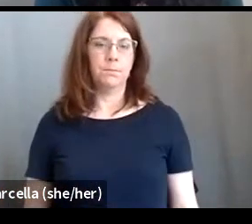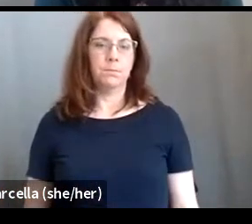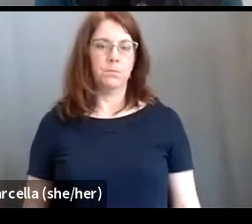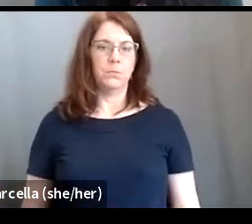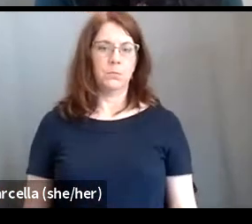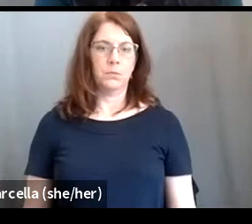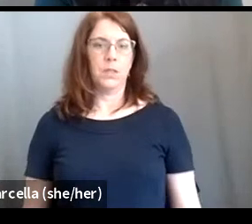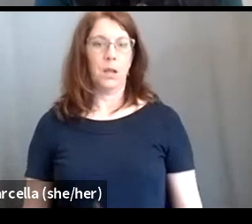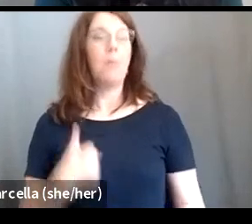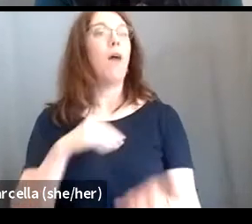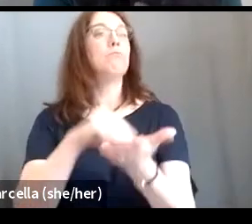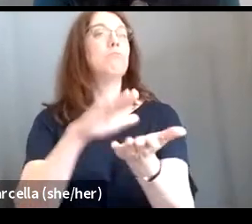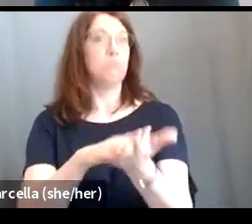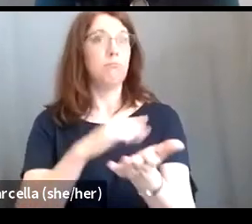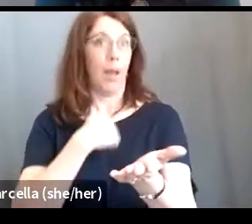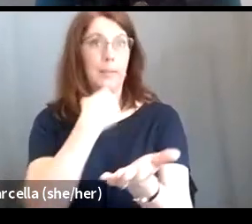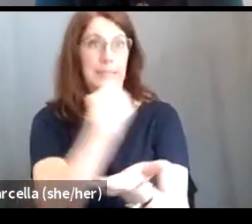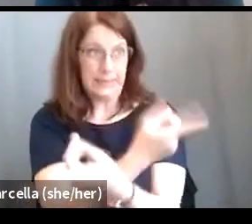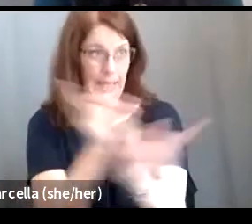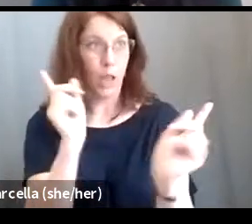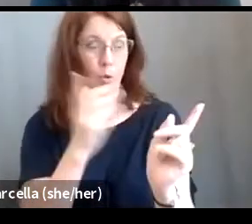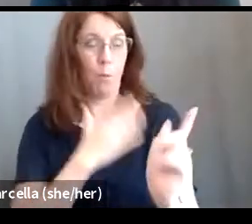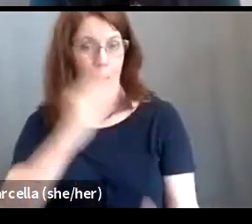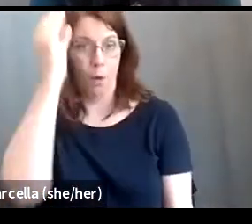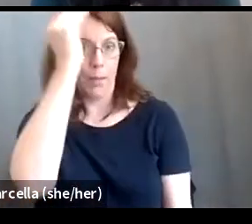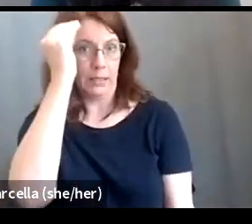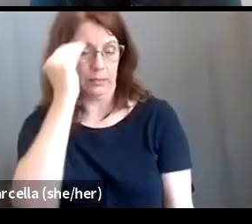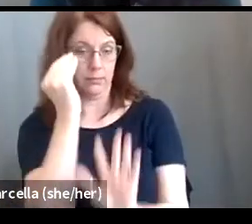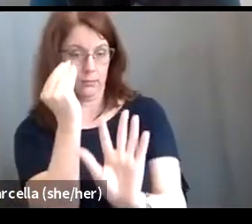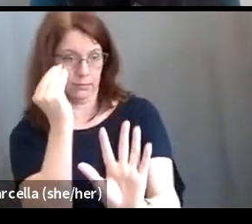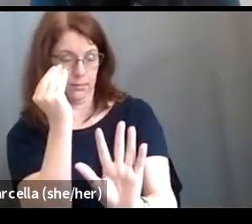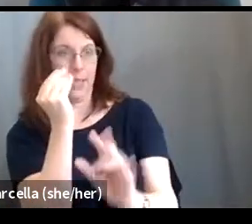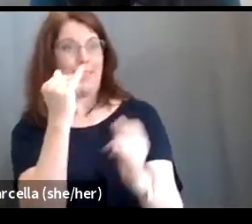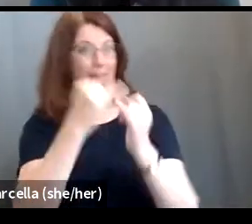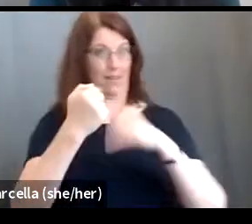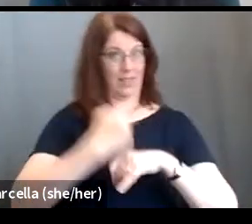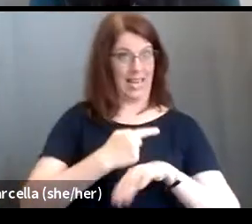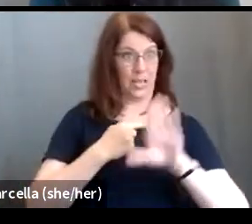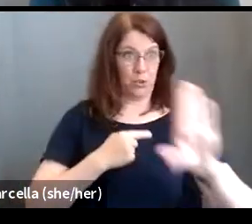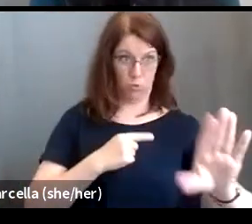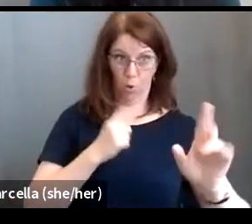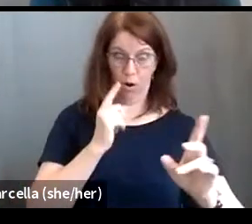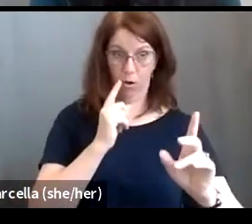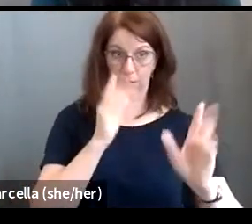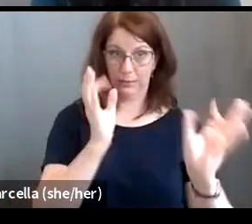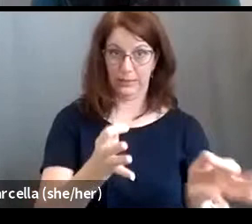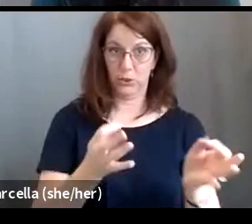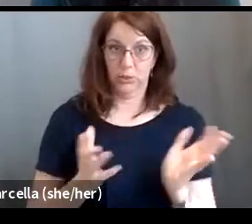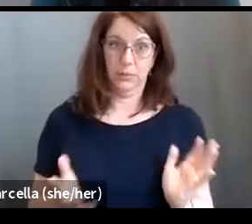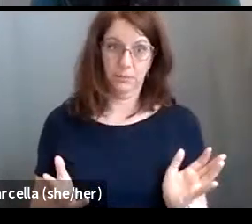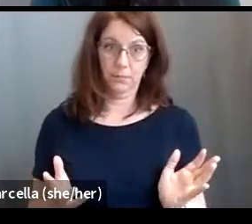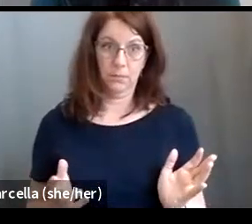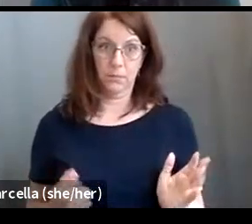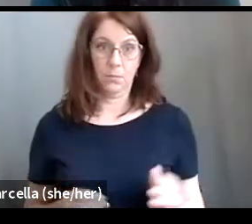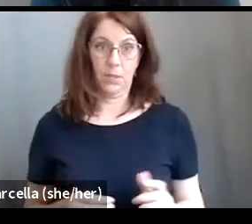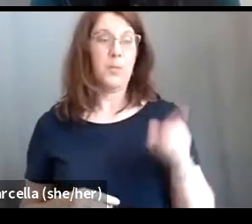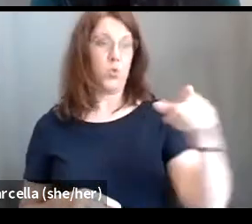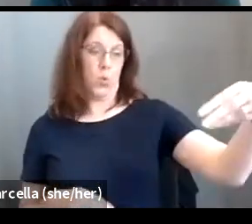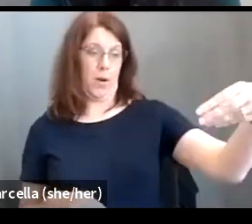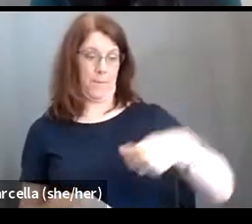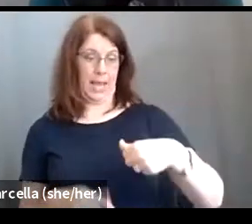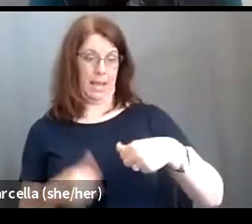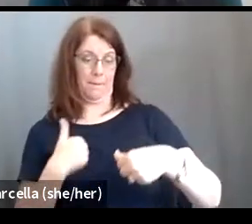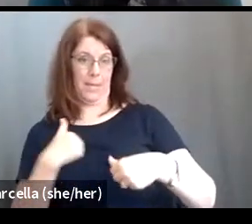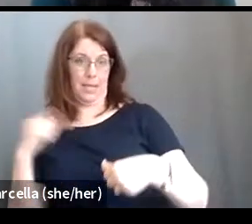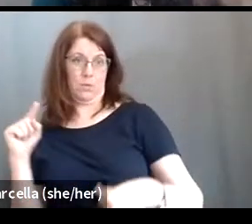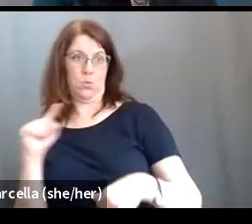but I want to go on record as that, cause that, you know, at the end of the day, if you decide that you don't want to go that direction, you know, I mean, you're, you're paying us to come to the